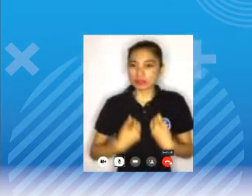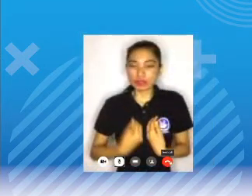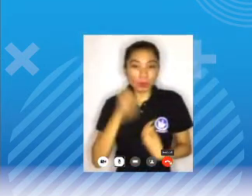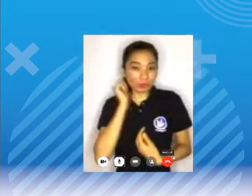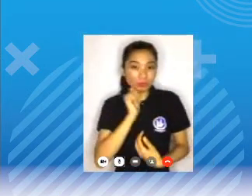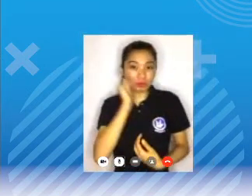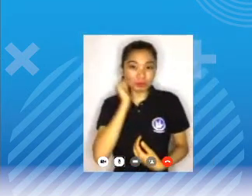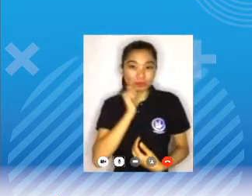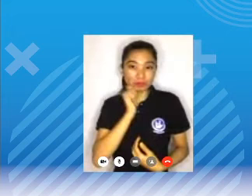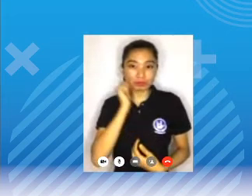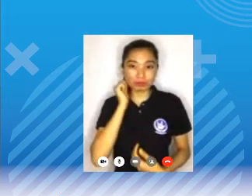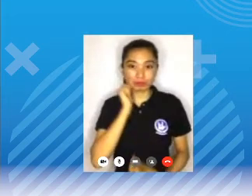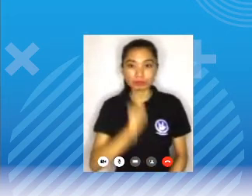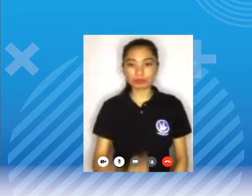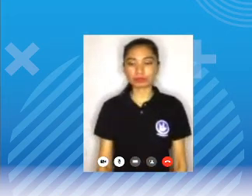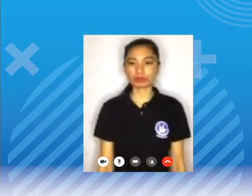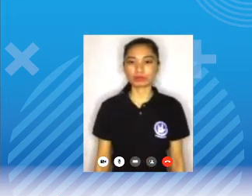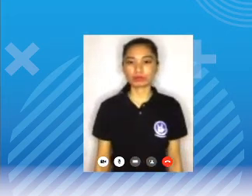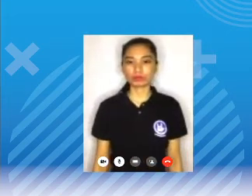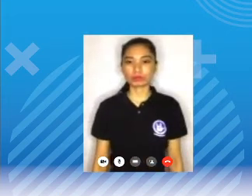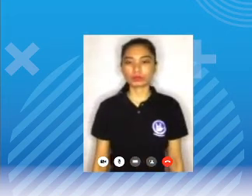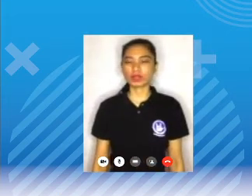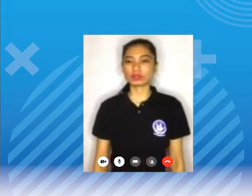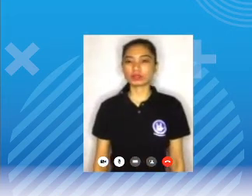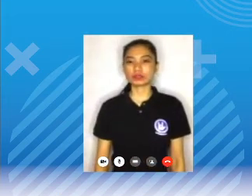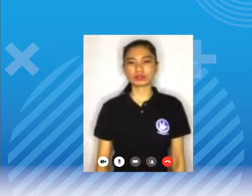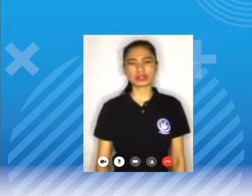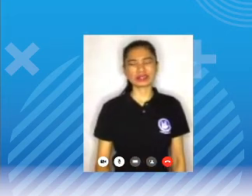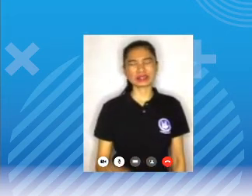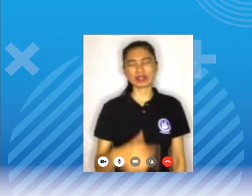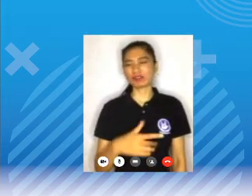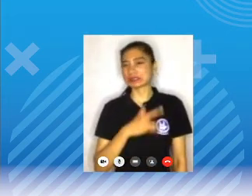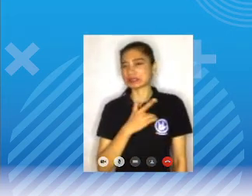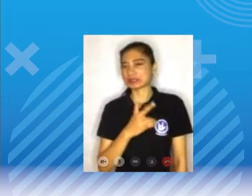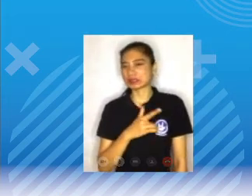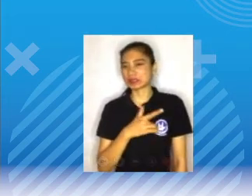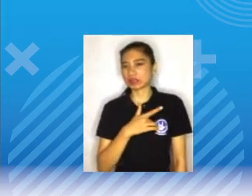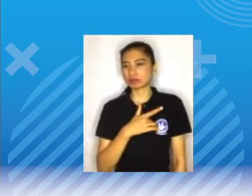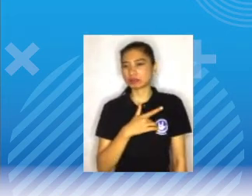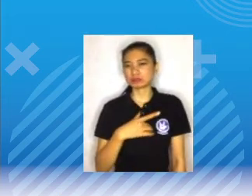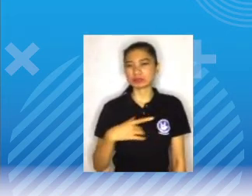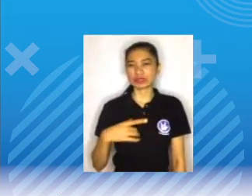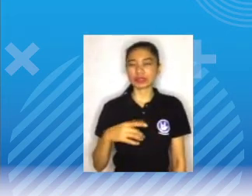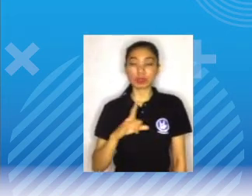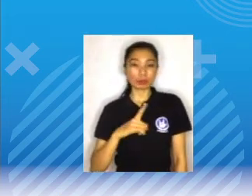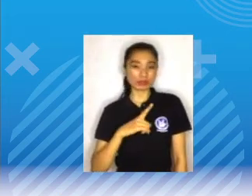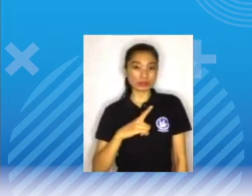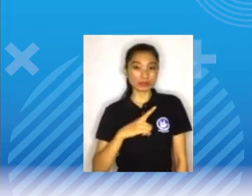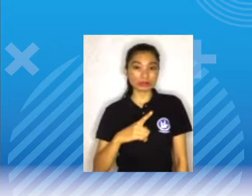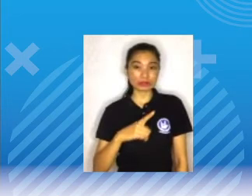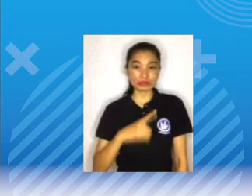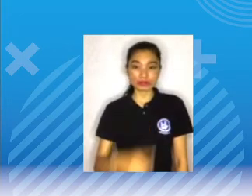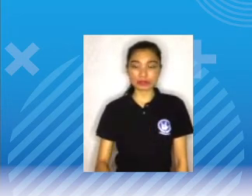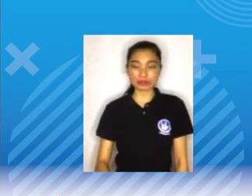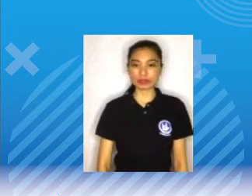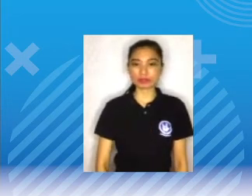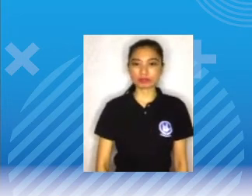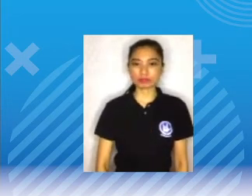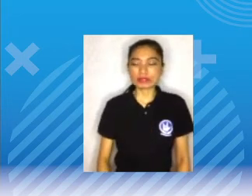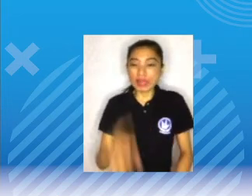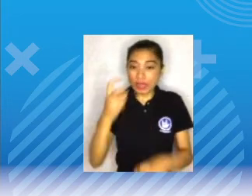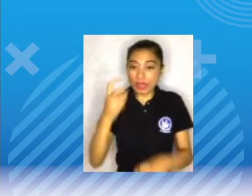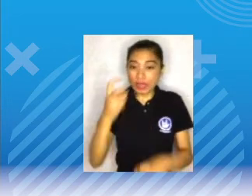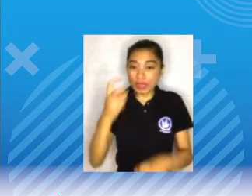Procrastinating, we find ourselves procrastinating more than usual. Hirap tayo to even start tasks.